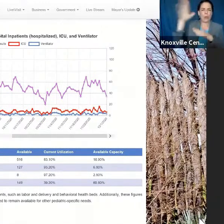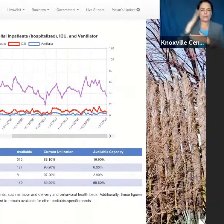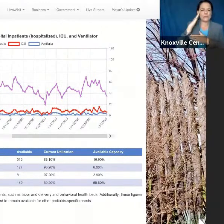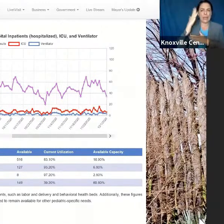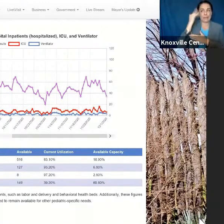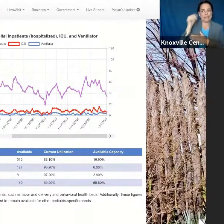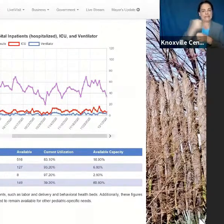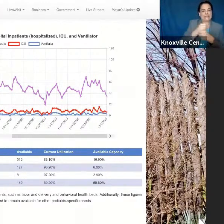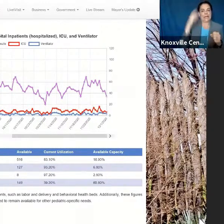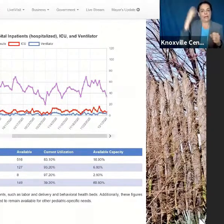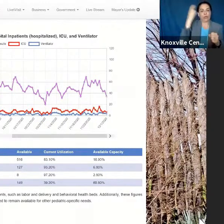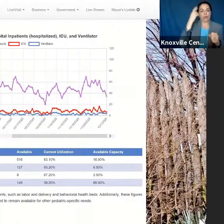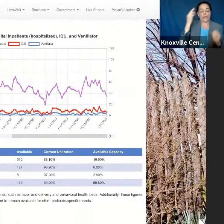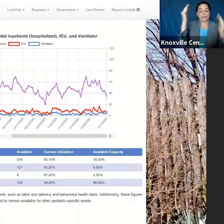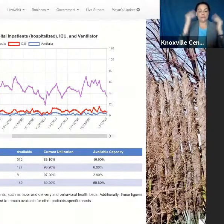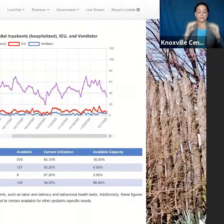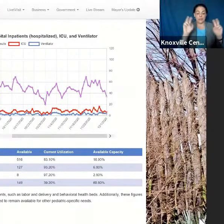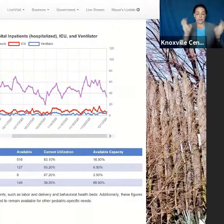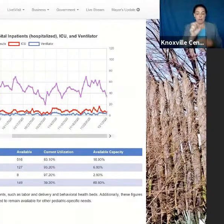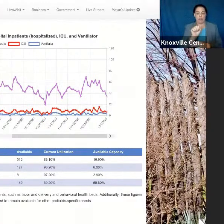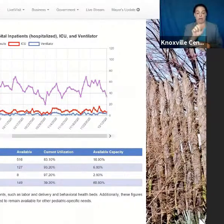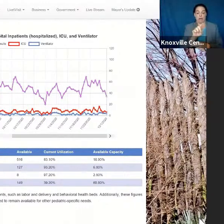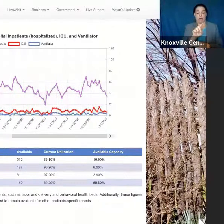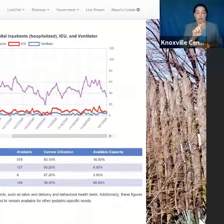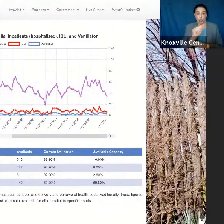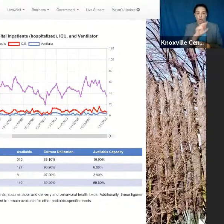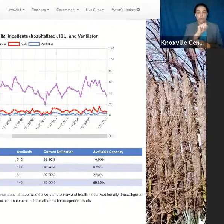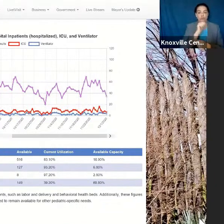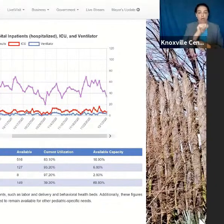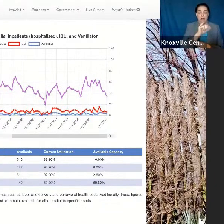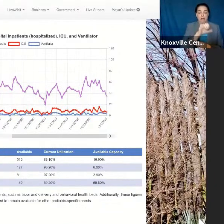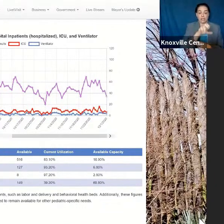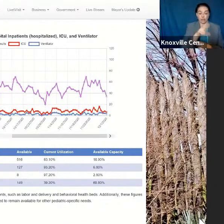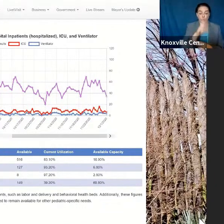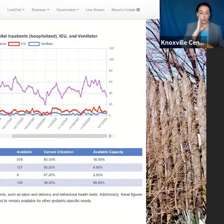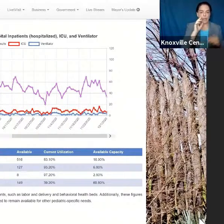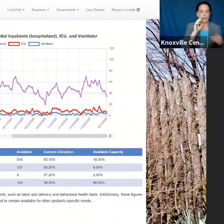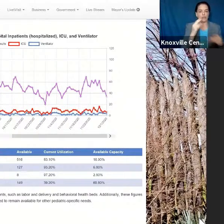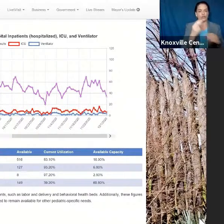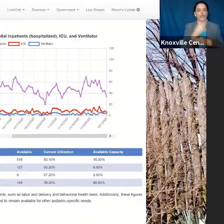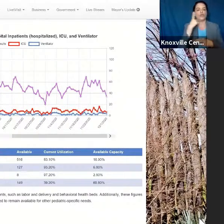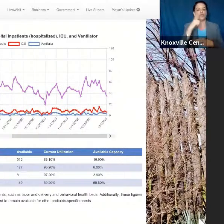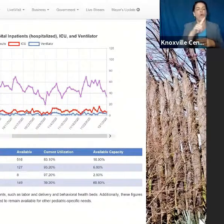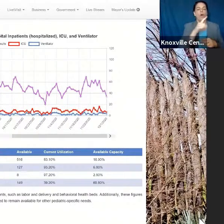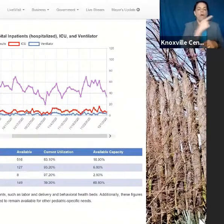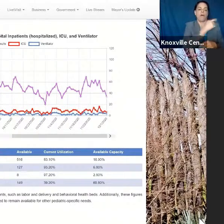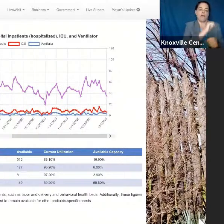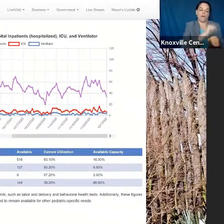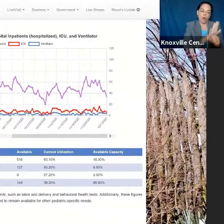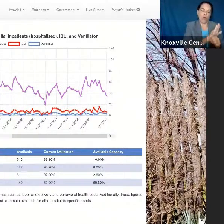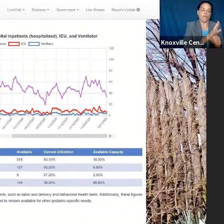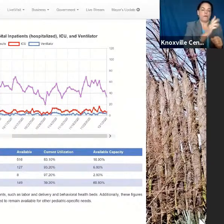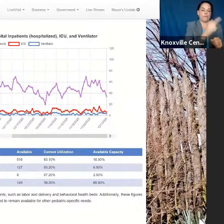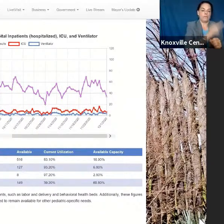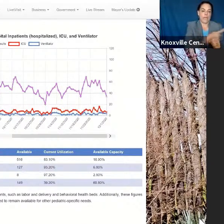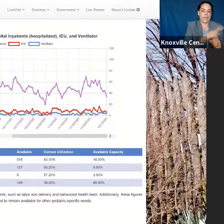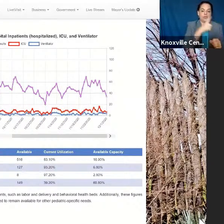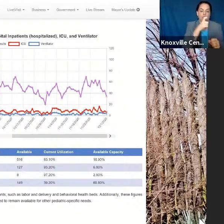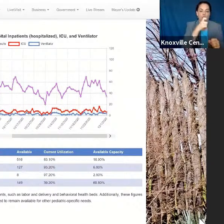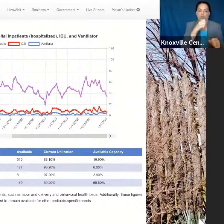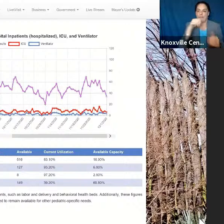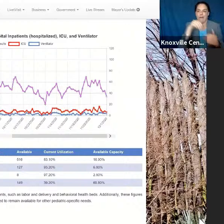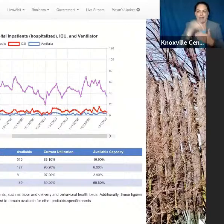adult non-ICU beds give us a better look into the available beds that could be used for COVID patients outside of the ICU in our hospitals.